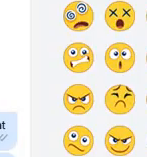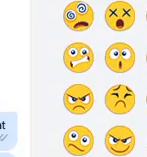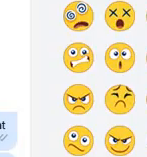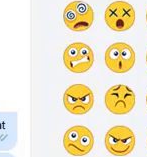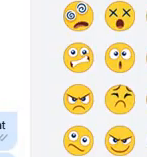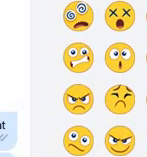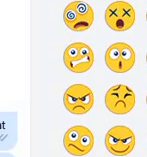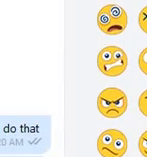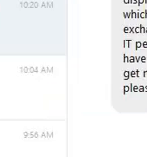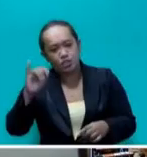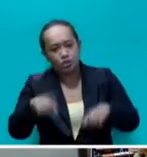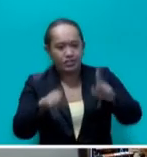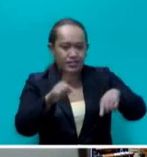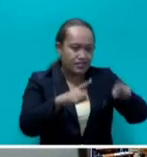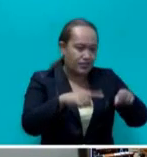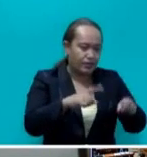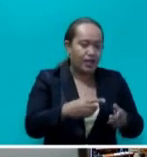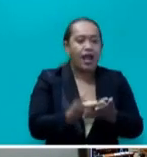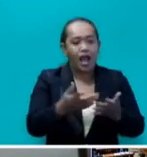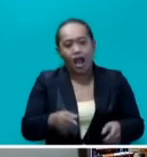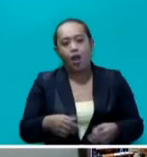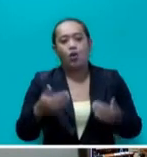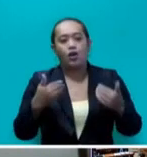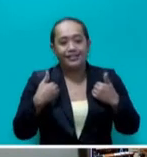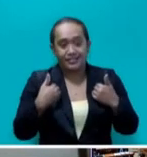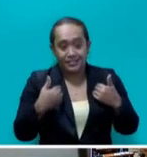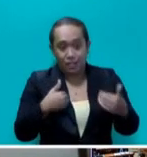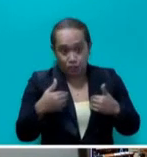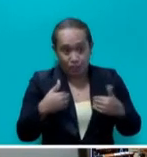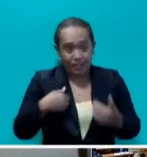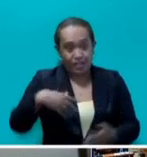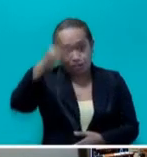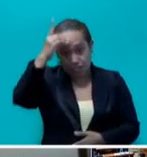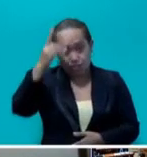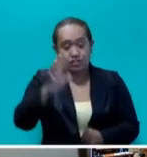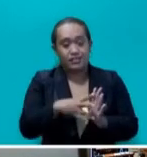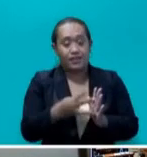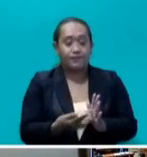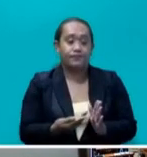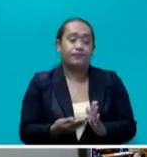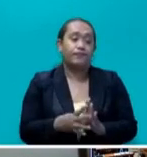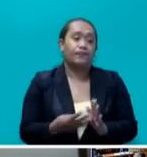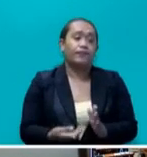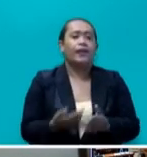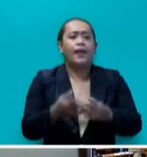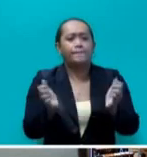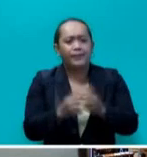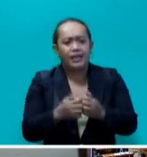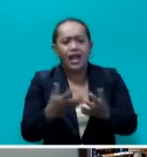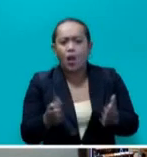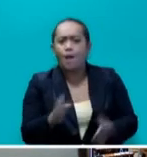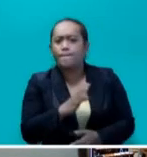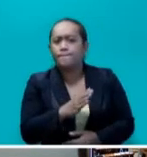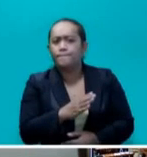institutions and available scholarship and tertiary education loan schemes under the Act. Furthermore, given the broad range of functions of the Board under the